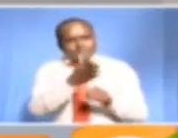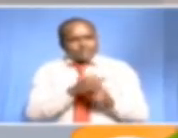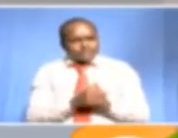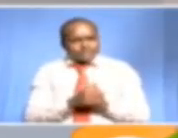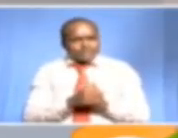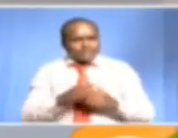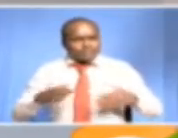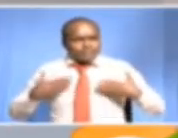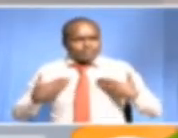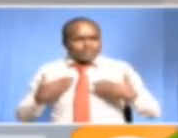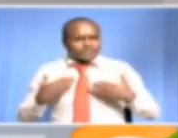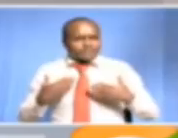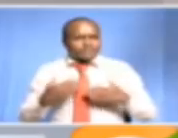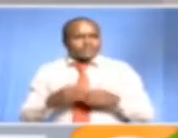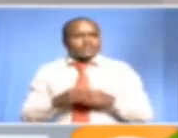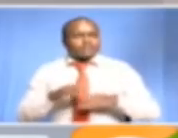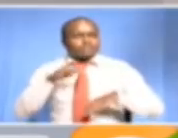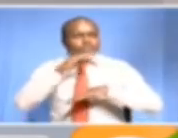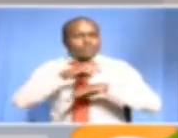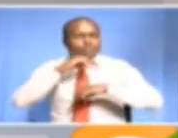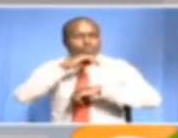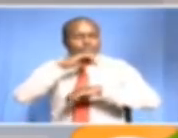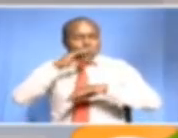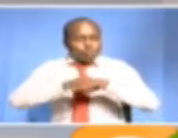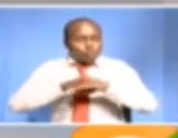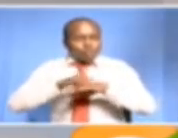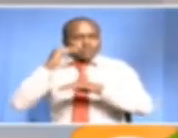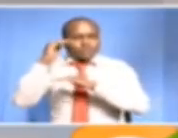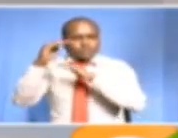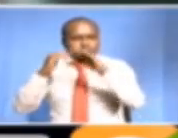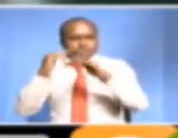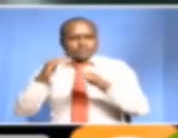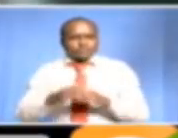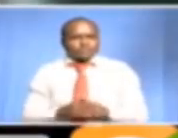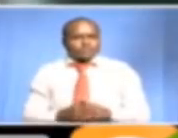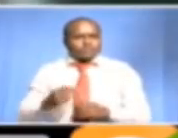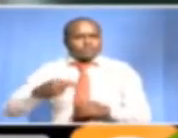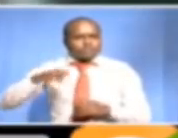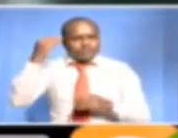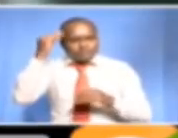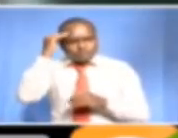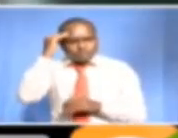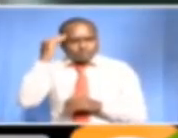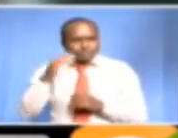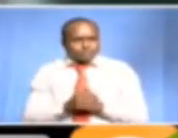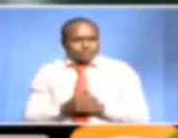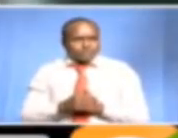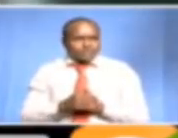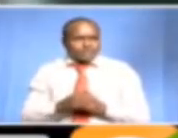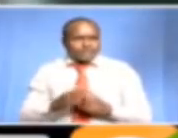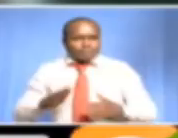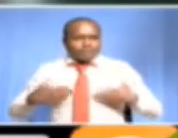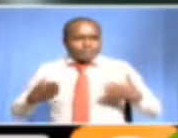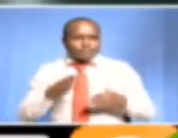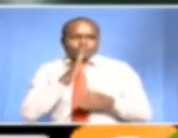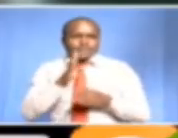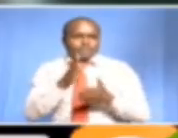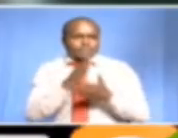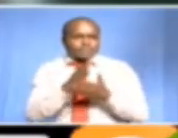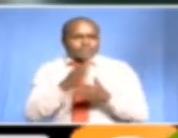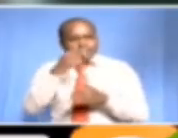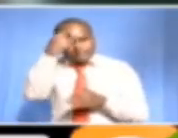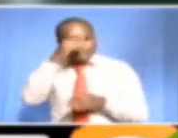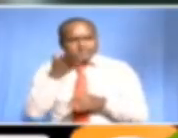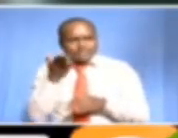I'm so happy. A very great institution, yes. of higher education. So I'm delighted to be to be a graduate,